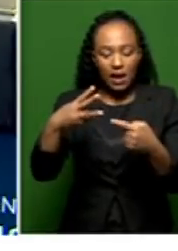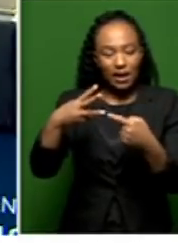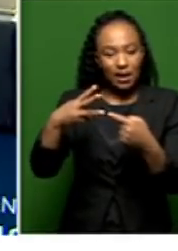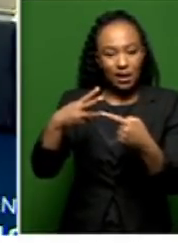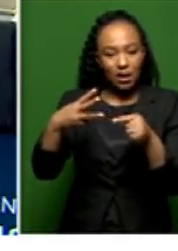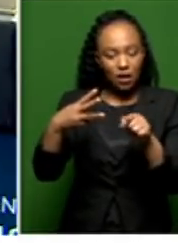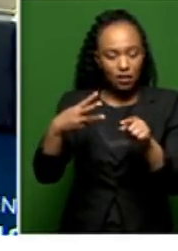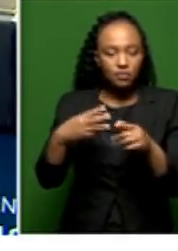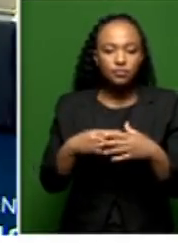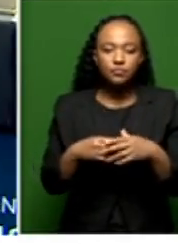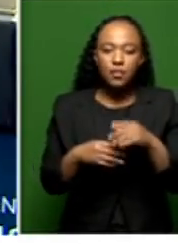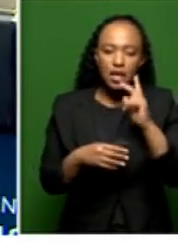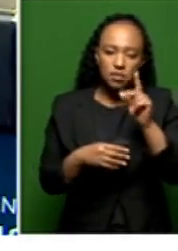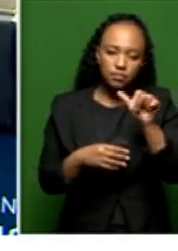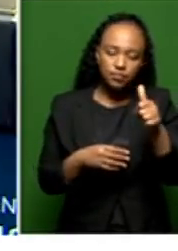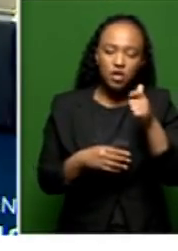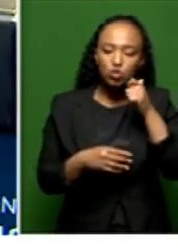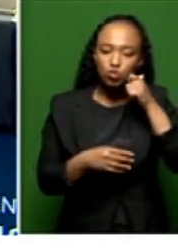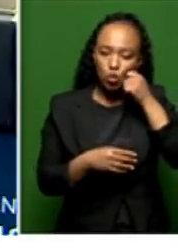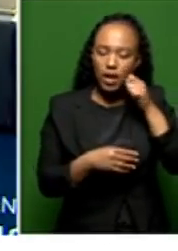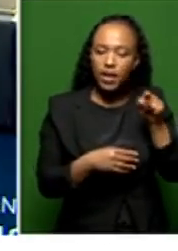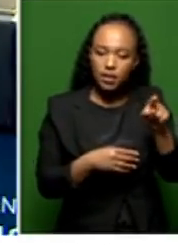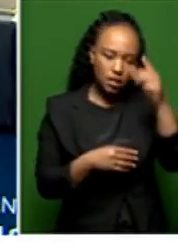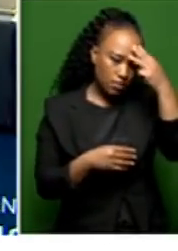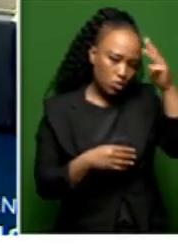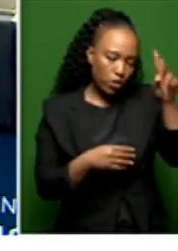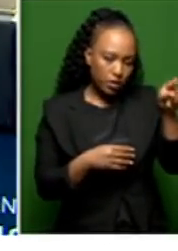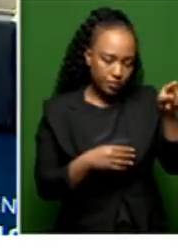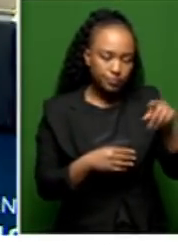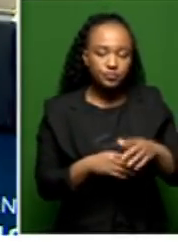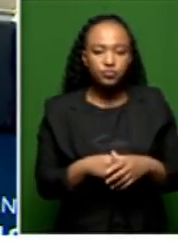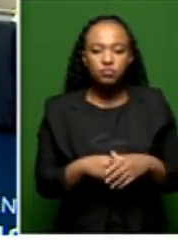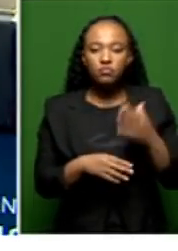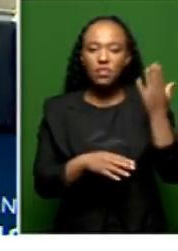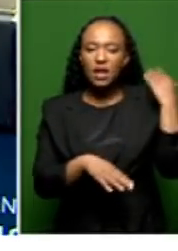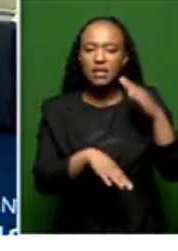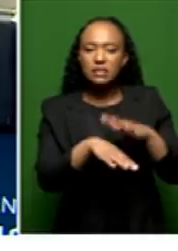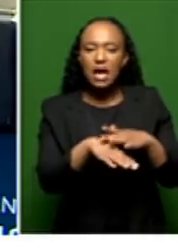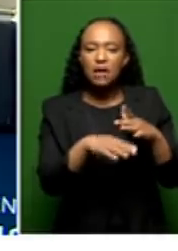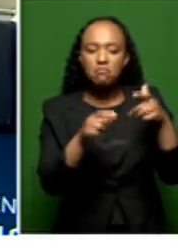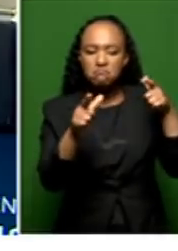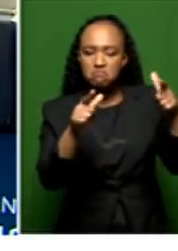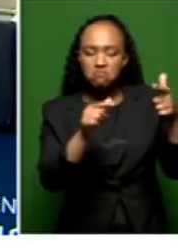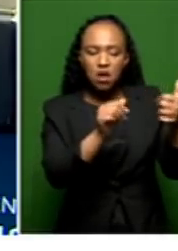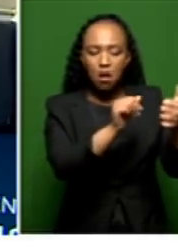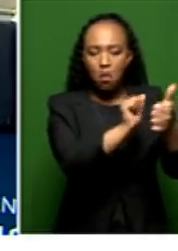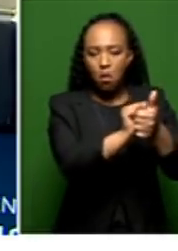some of the other ones. Tshwane, which was also coalition last time, and again